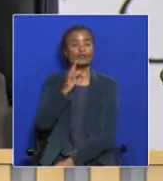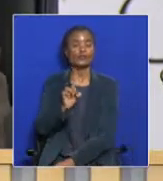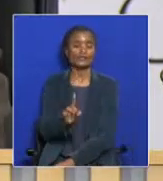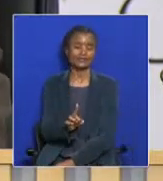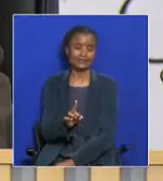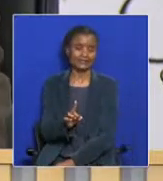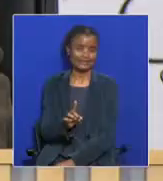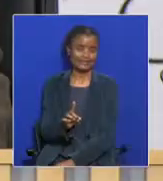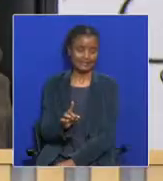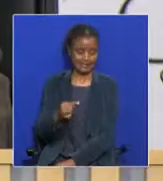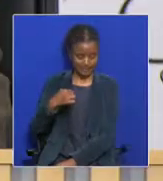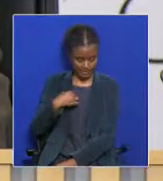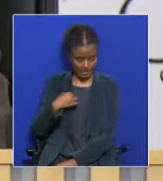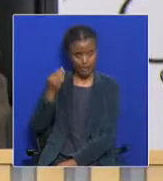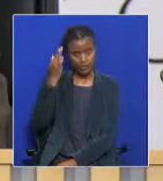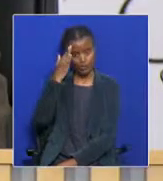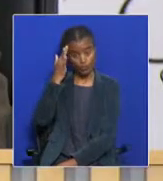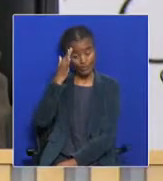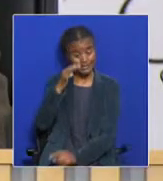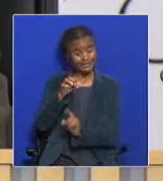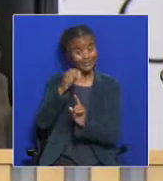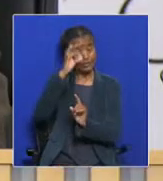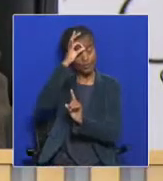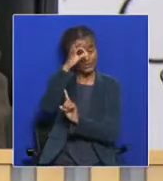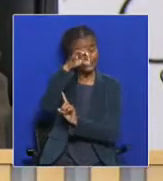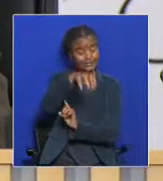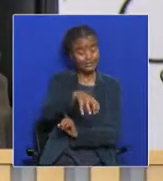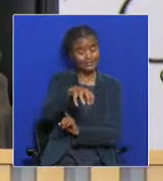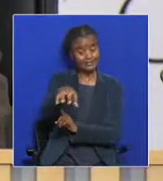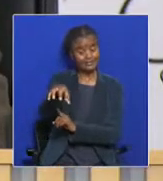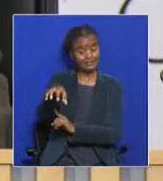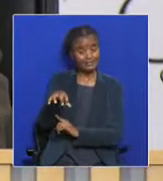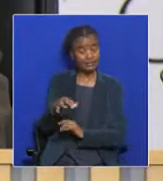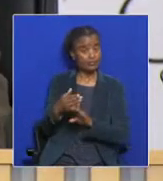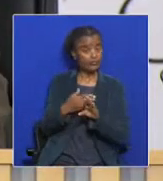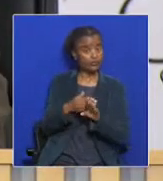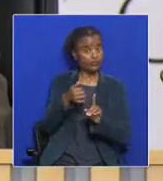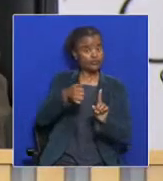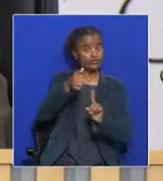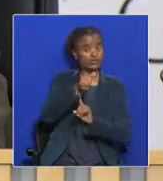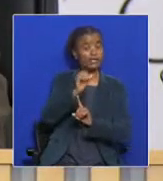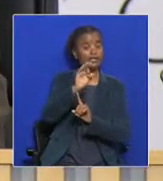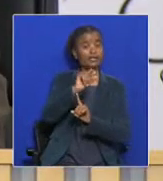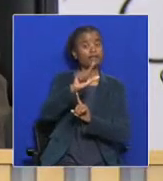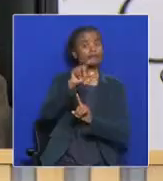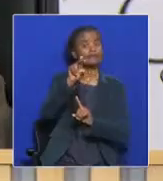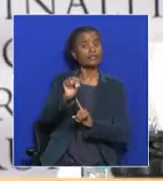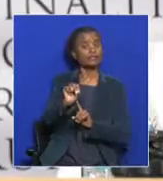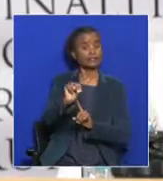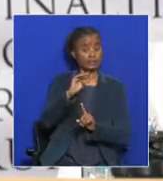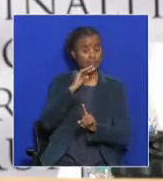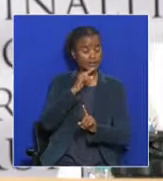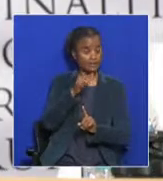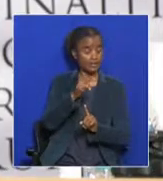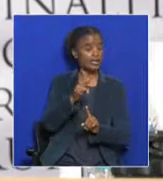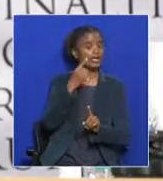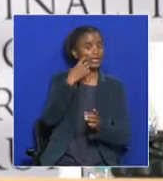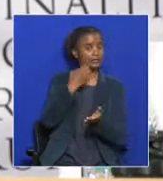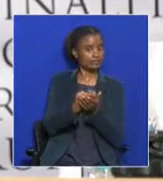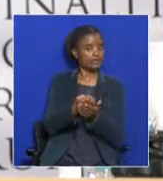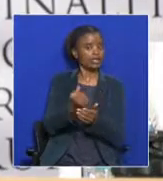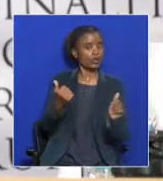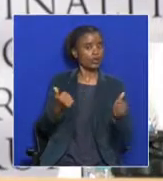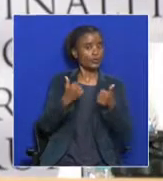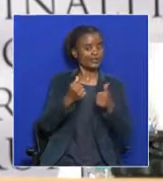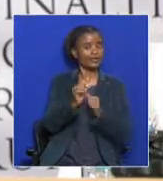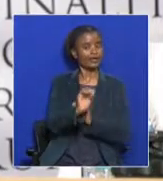that those stations that General Flynn now had mentioned Yes. were already carrying our exhibits for. Oh, okay. Yes. So those were the